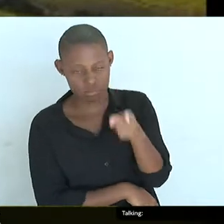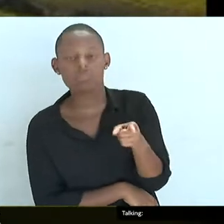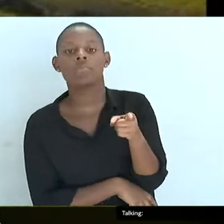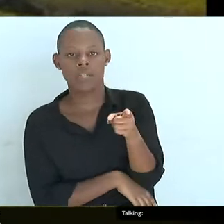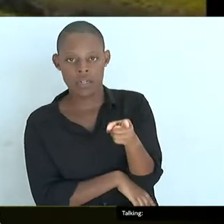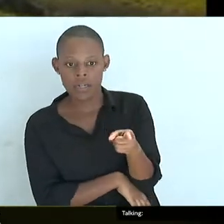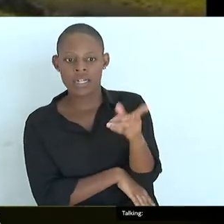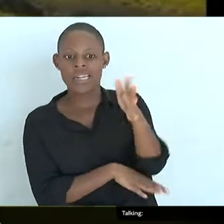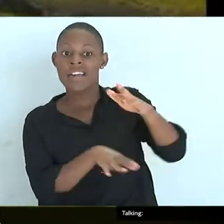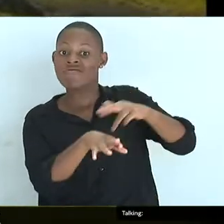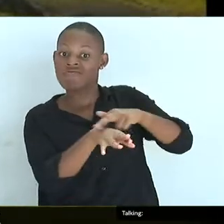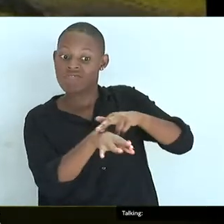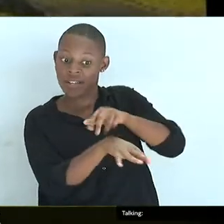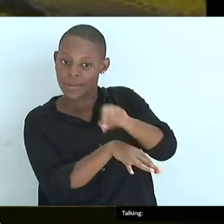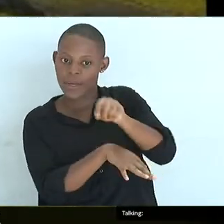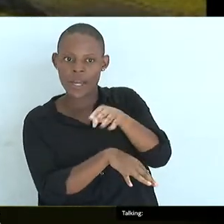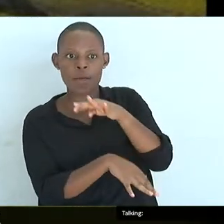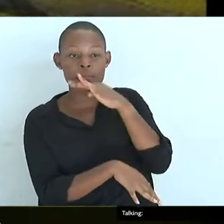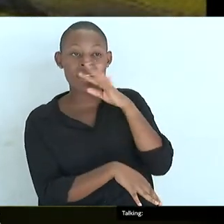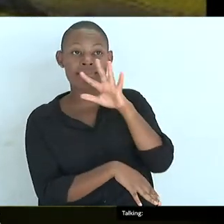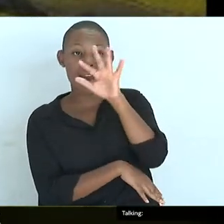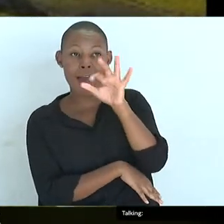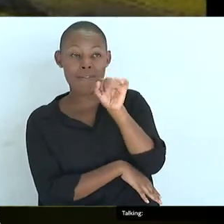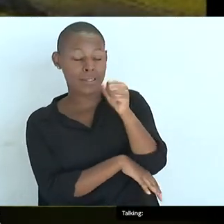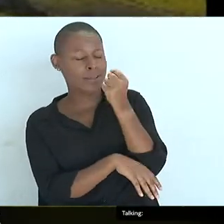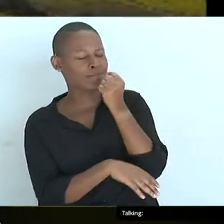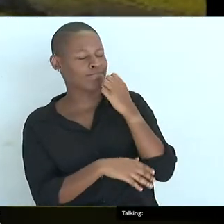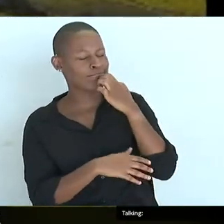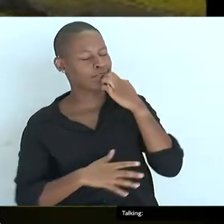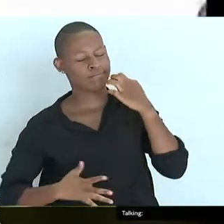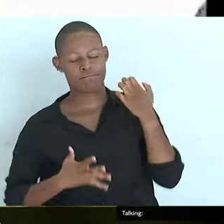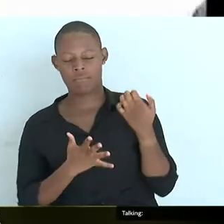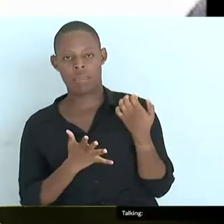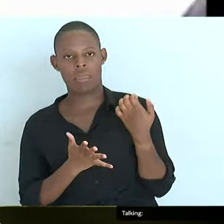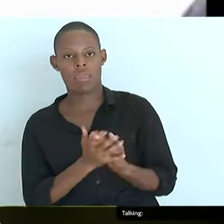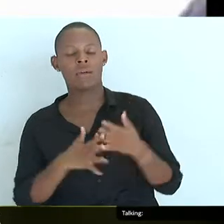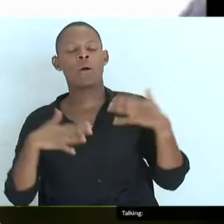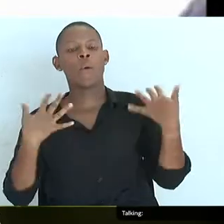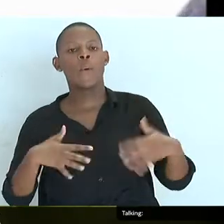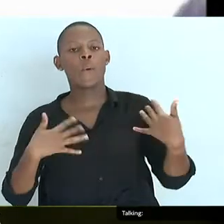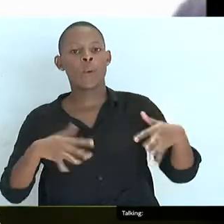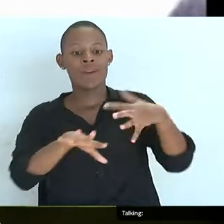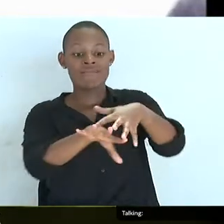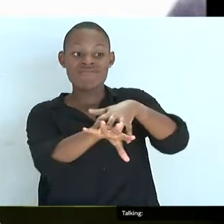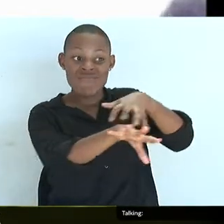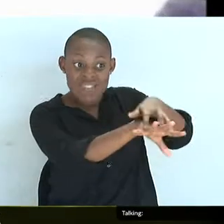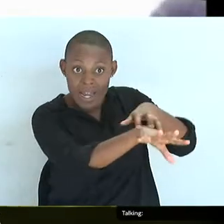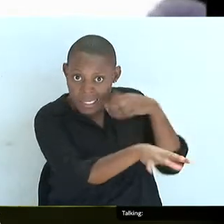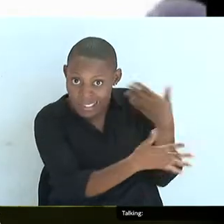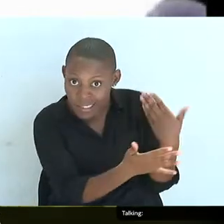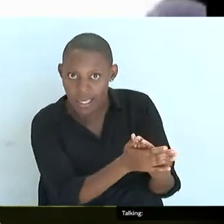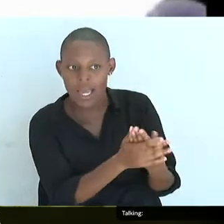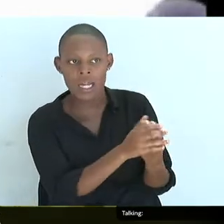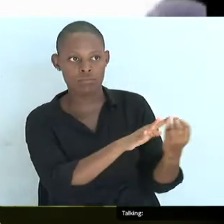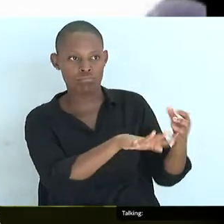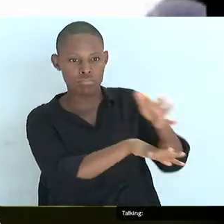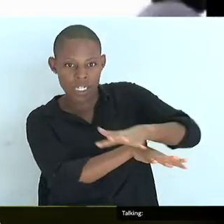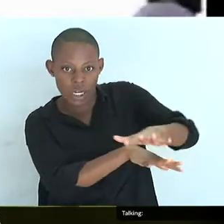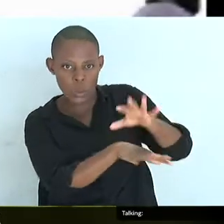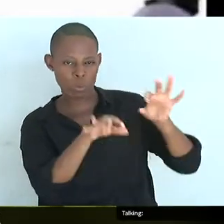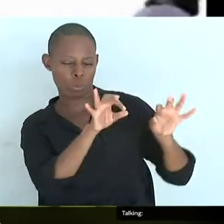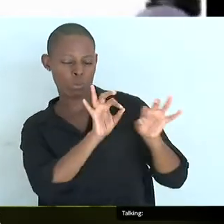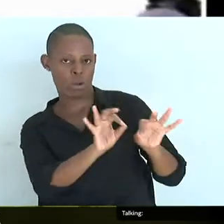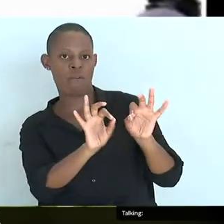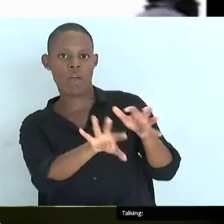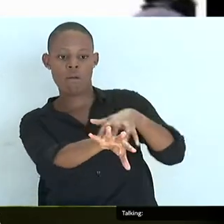has some of Africa's best suitable land for growing crops and amazing tropical climatic